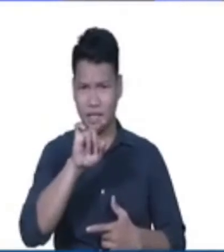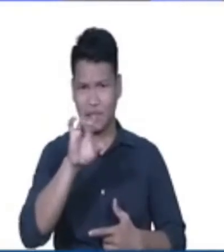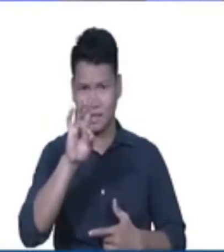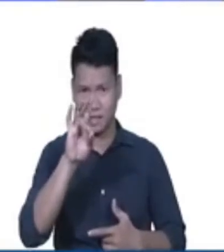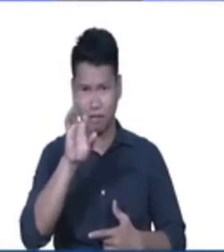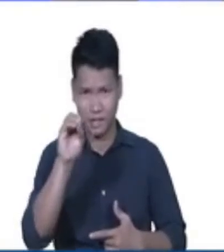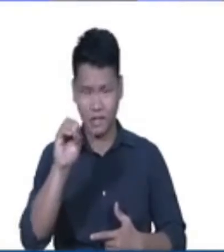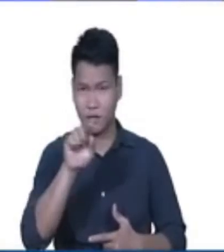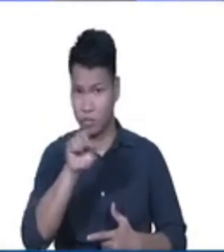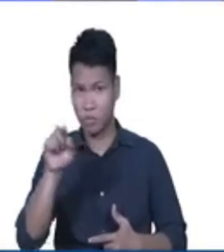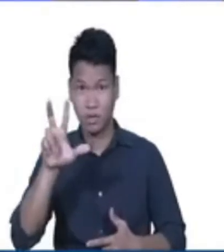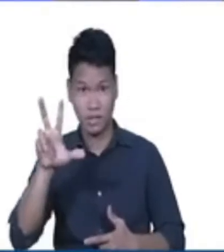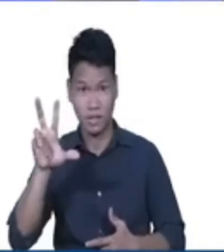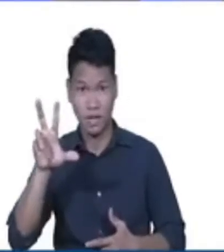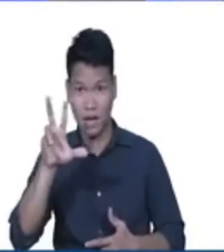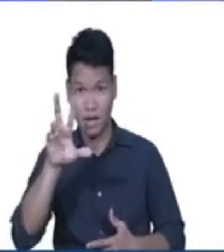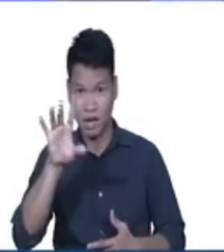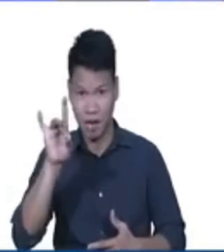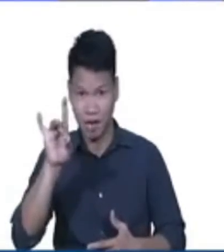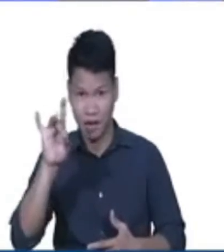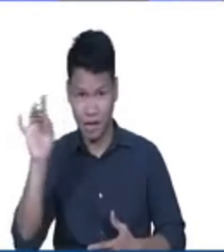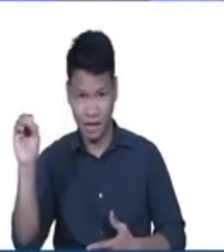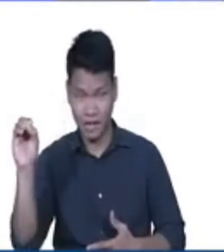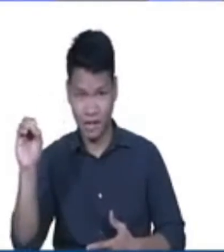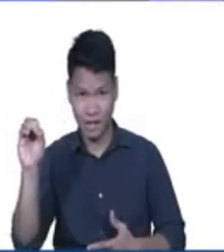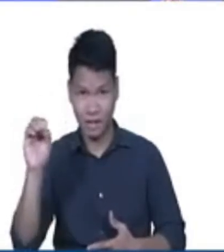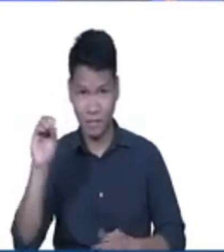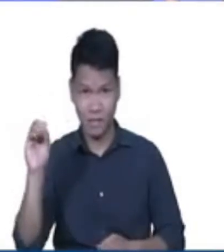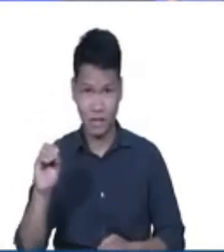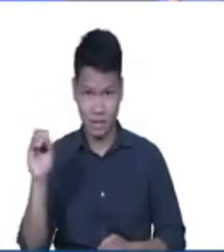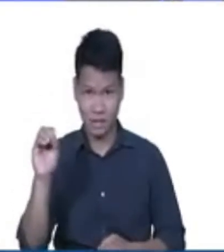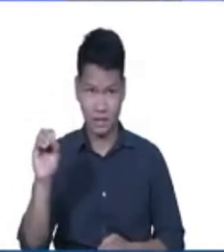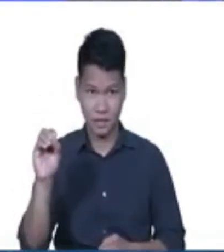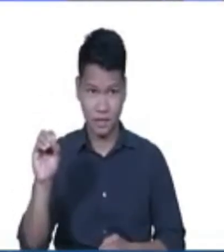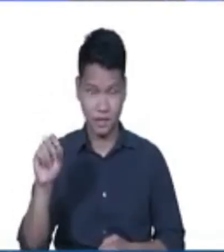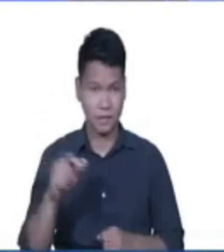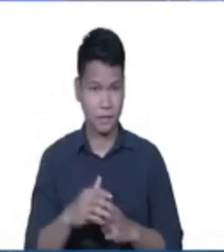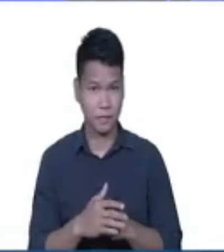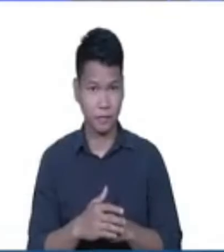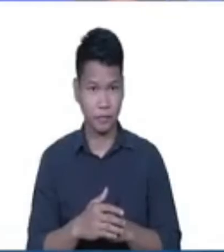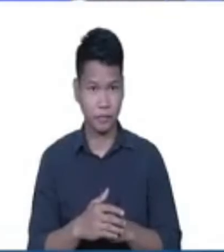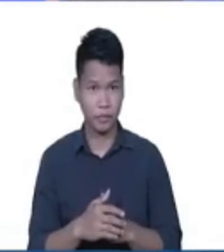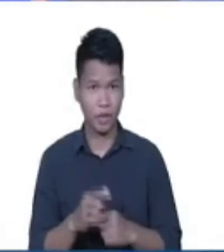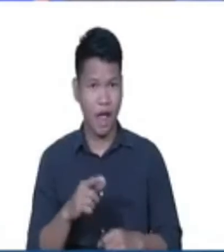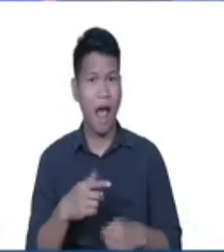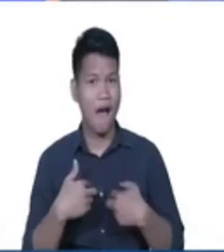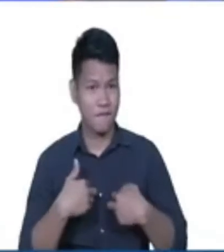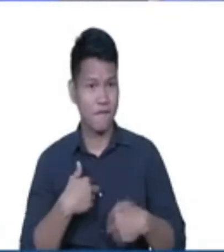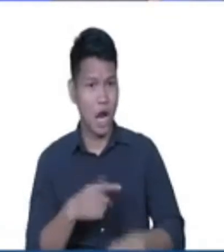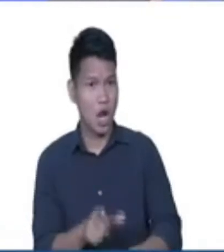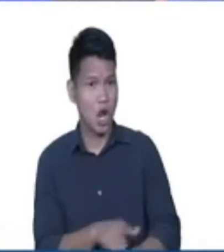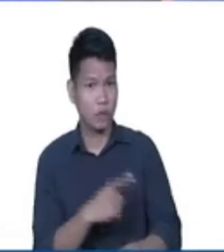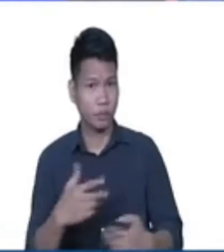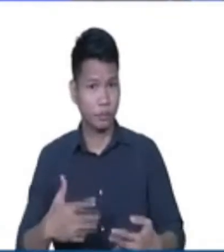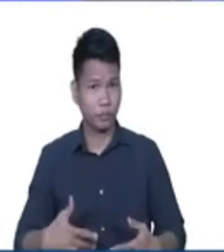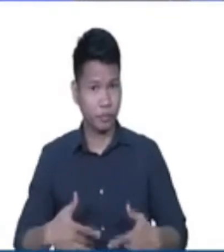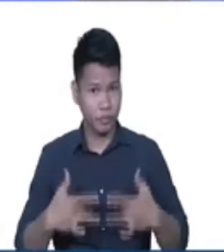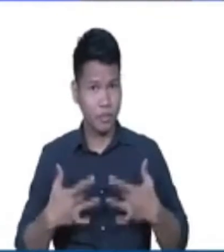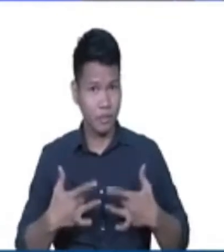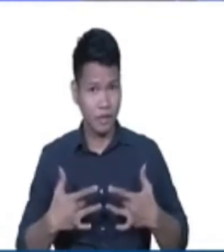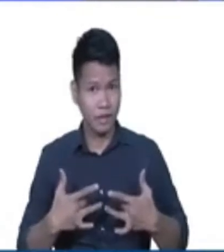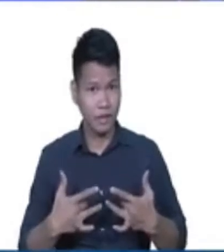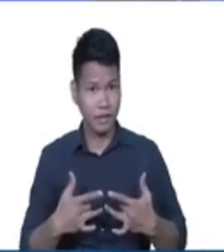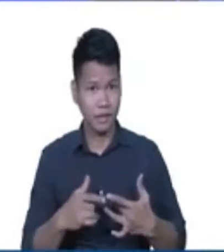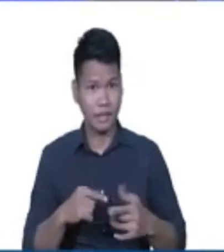ang sabi po ng National Geographic, pakinggan po ninyo, a long healthy life is no accident. It begins with good